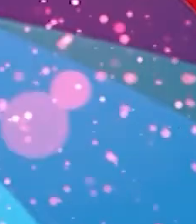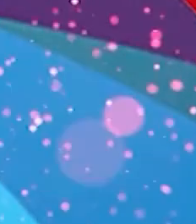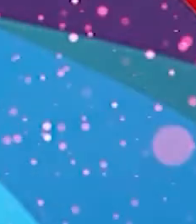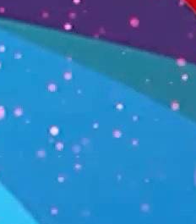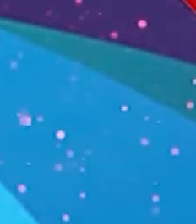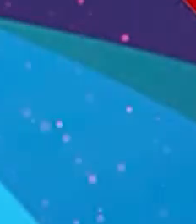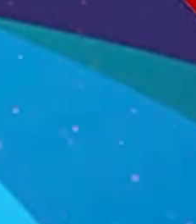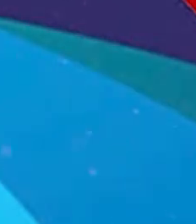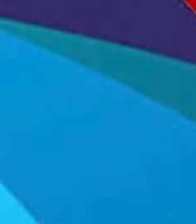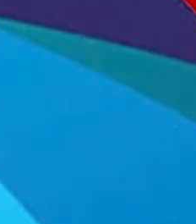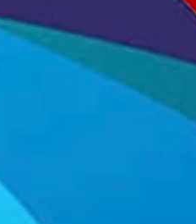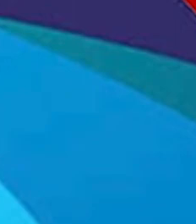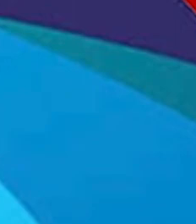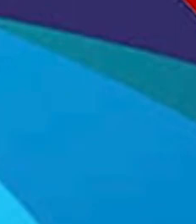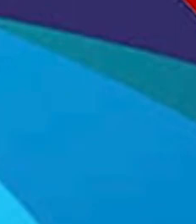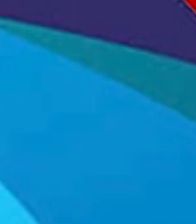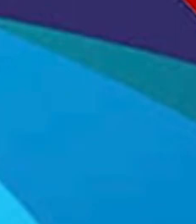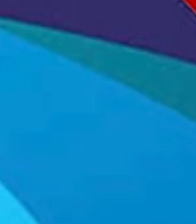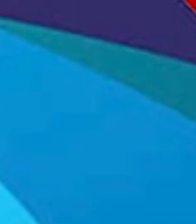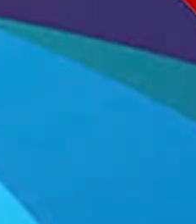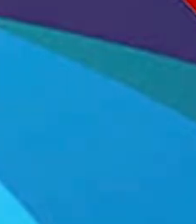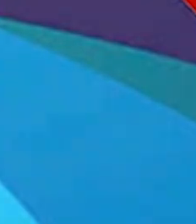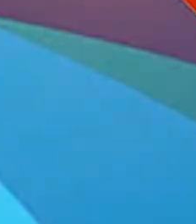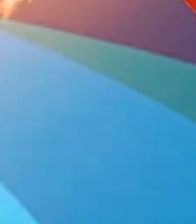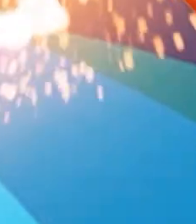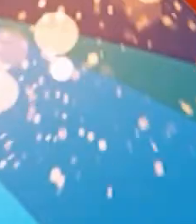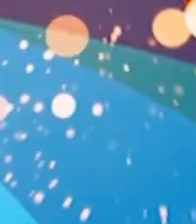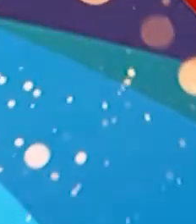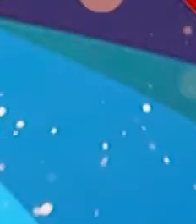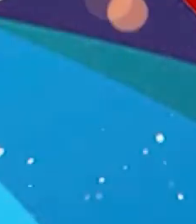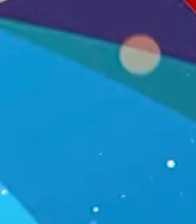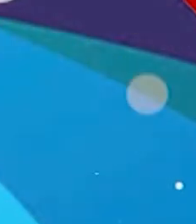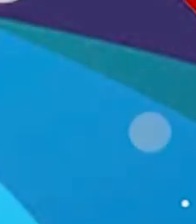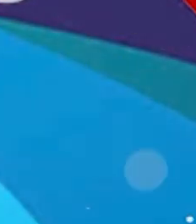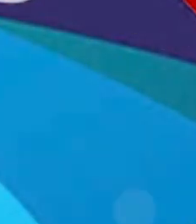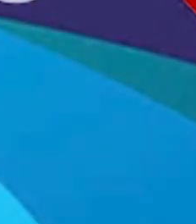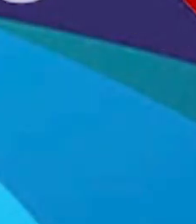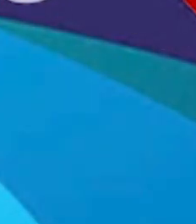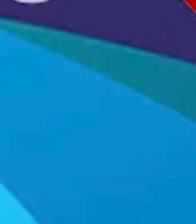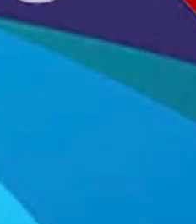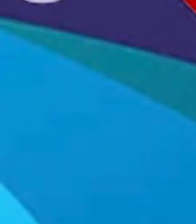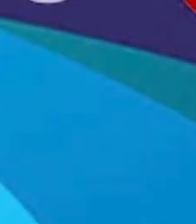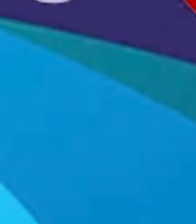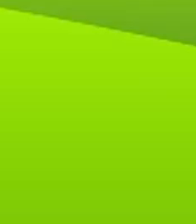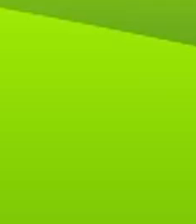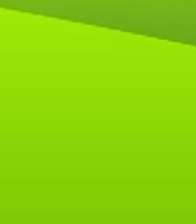to make our lives better.